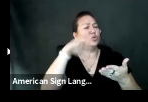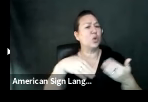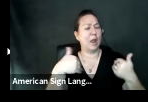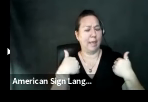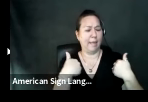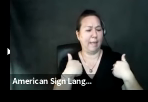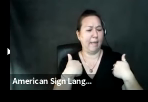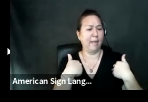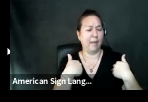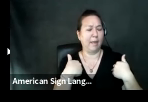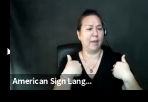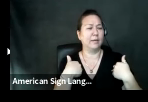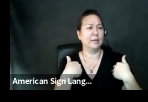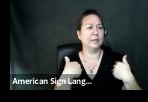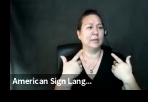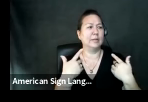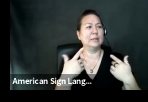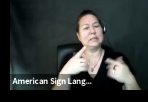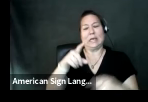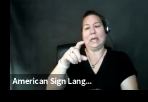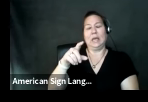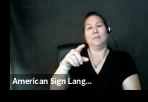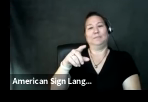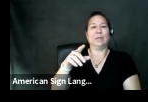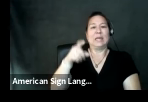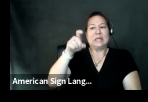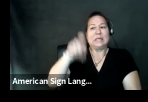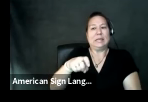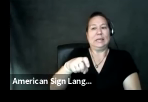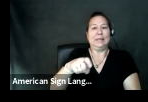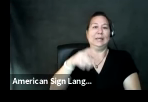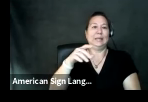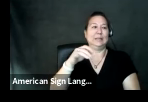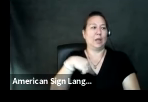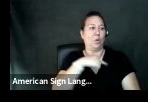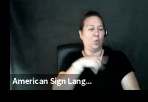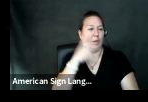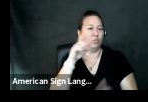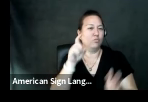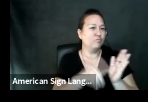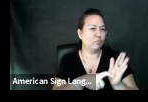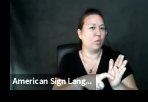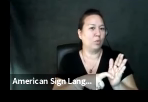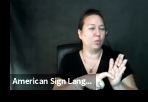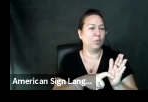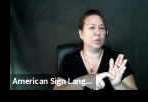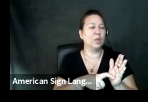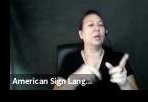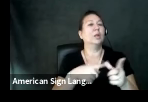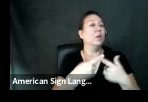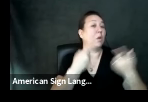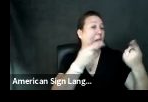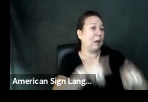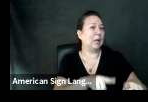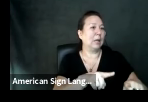as Carrie mentioned, when there are needs identified by the team or potential needs, typically a referral is made for an